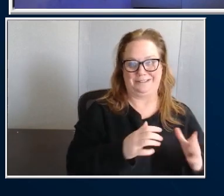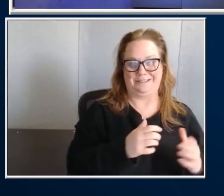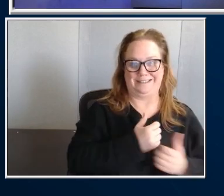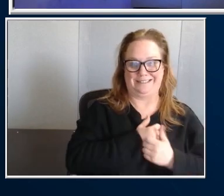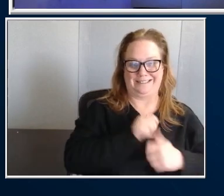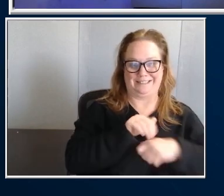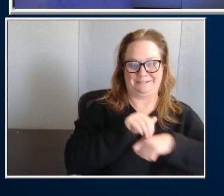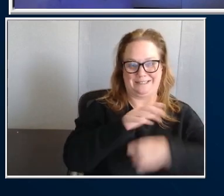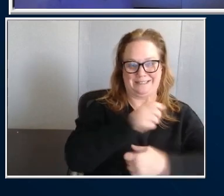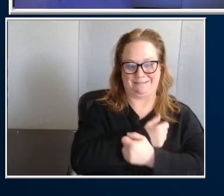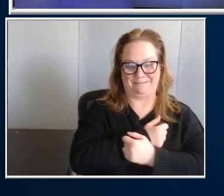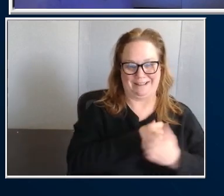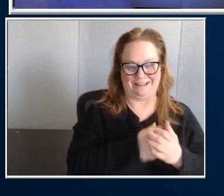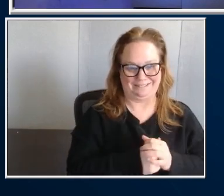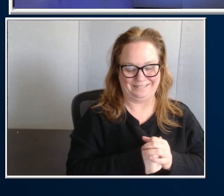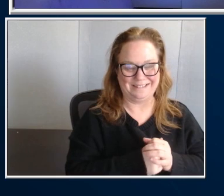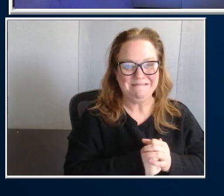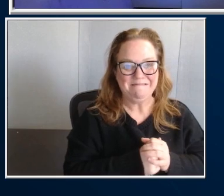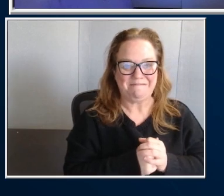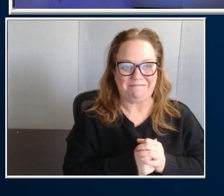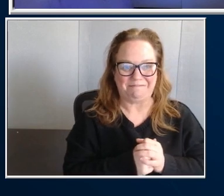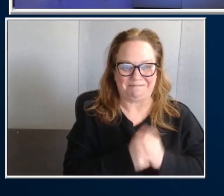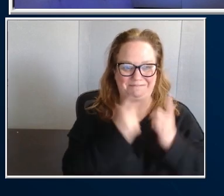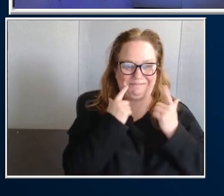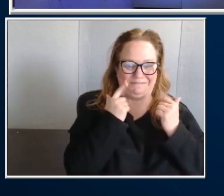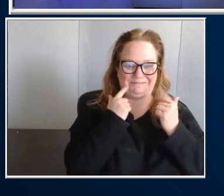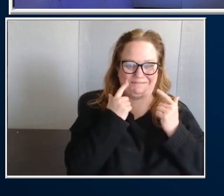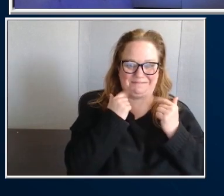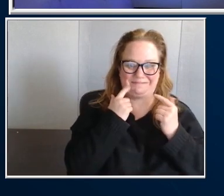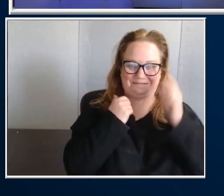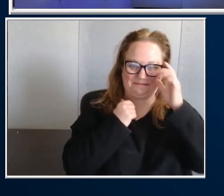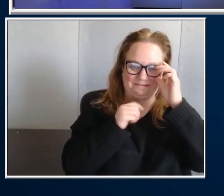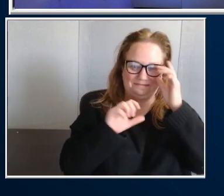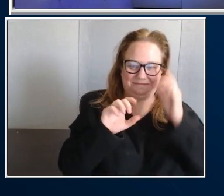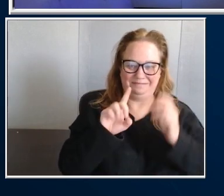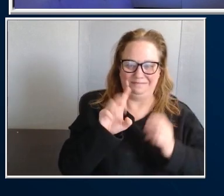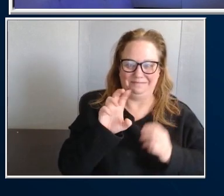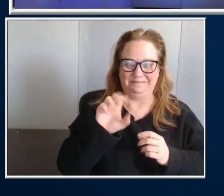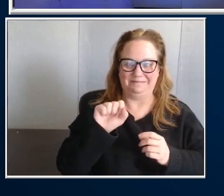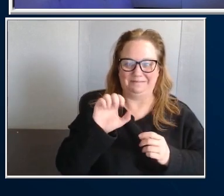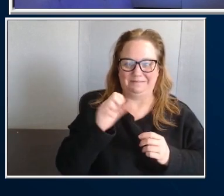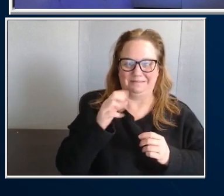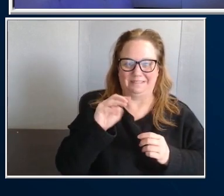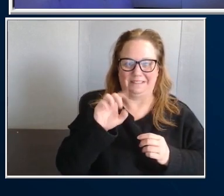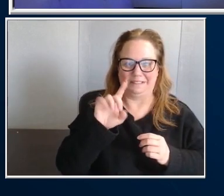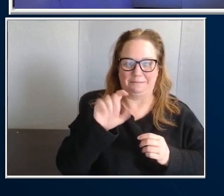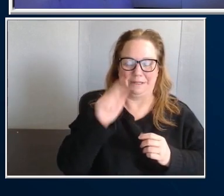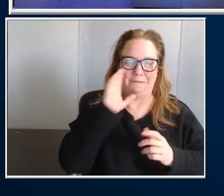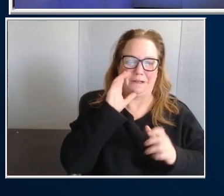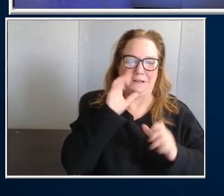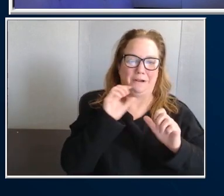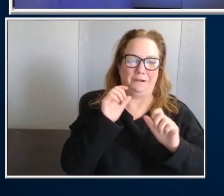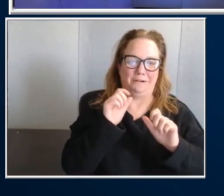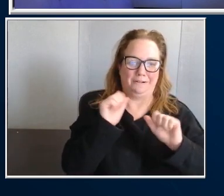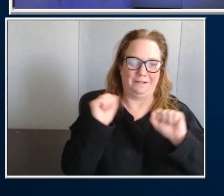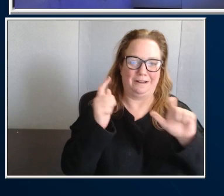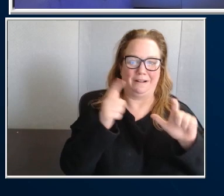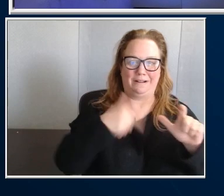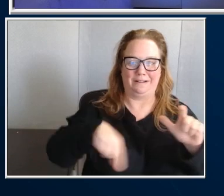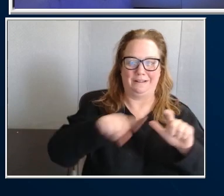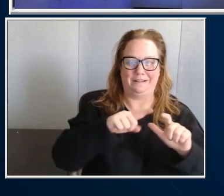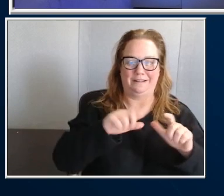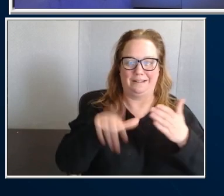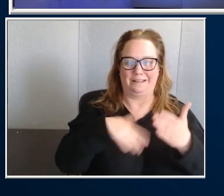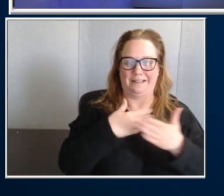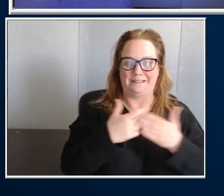We're just, okay, we're good. We're just growing. Next question. In case you can't tell, that's we it. happen to all know each other pretty well on this panel today. So That's it. That's all